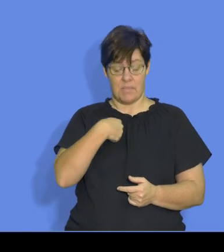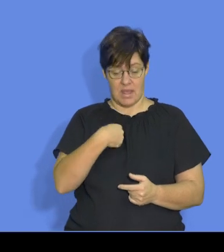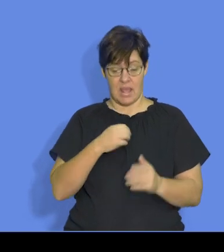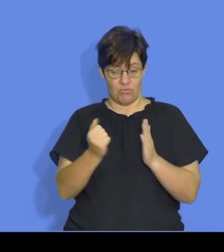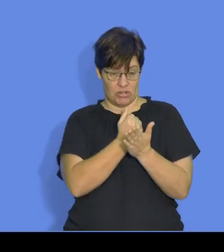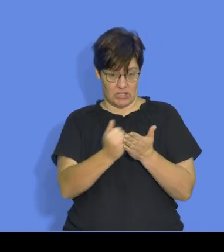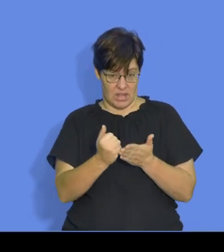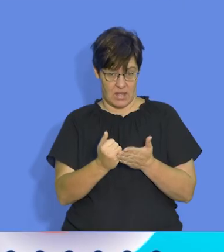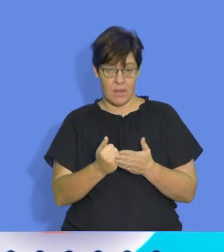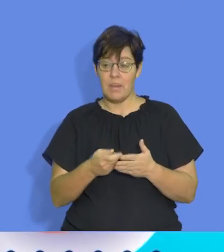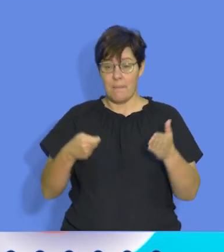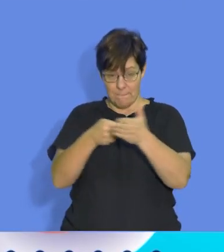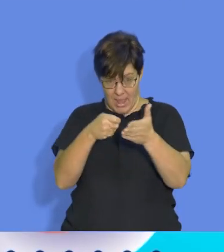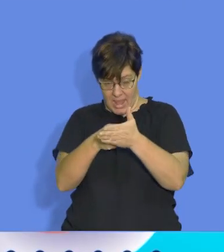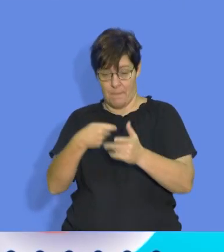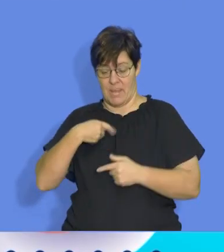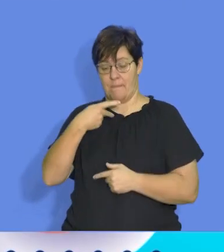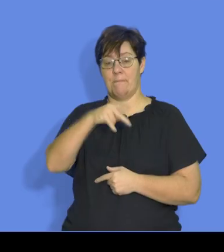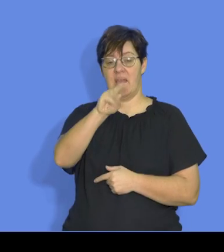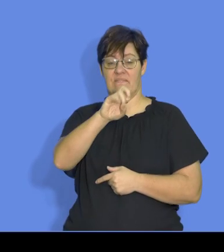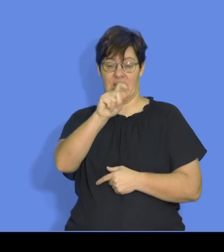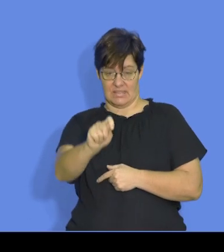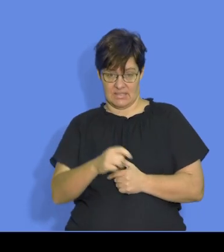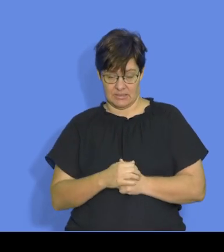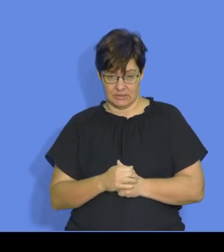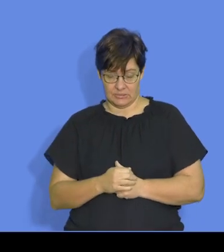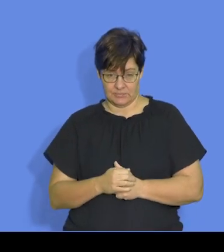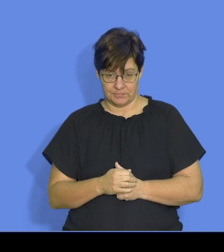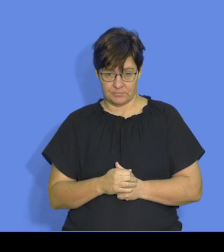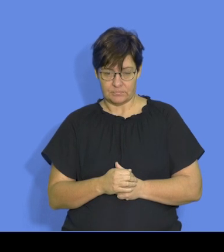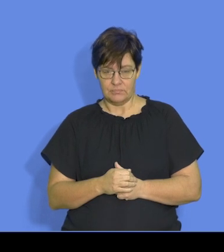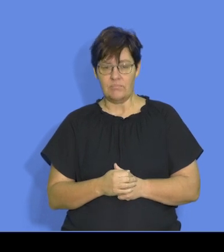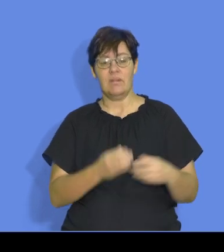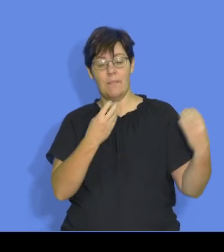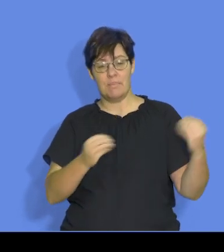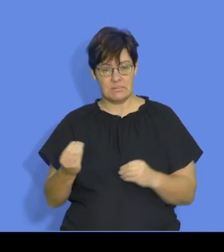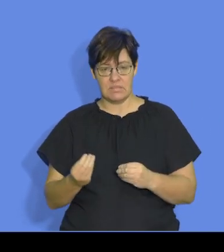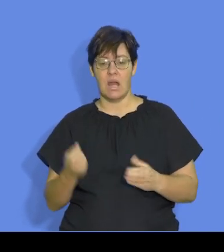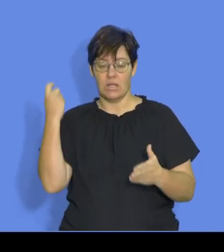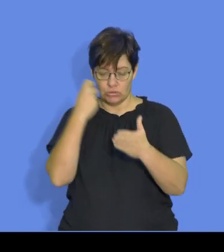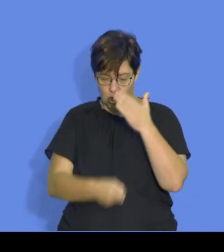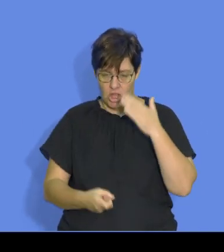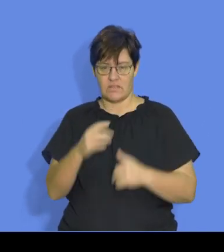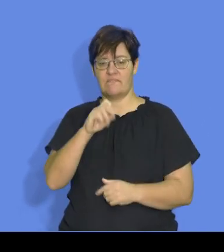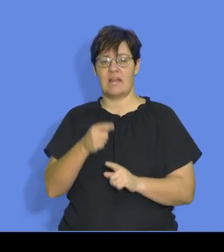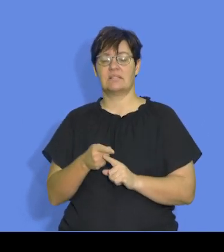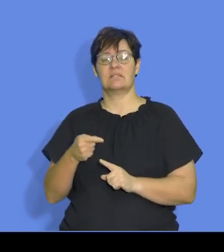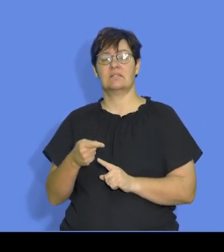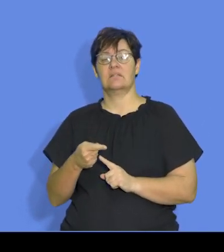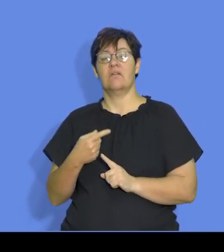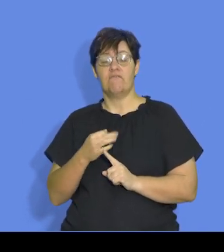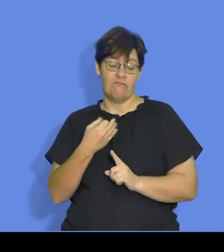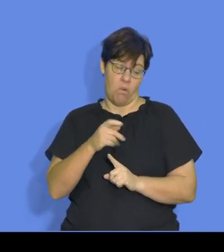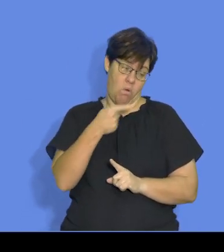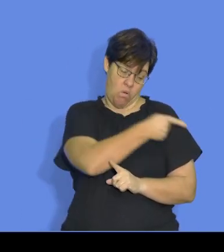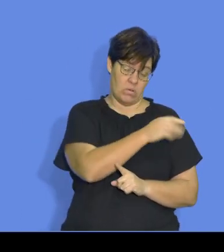be paying that VAT, right? The business are obliged to charge VAT on behalf of